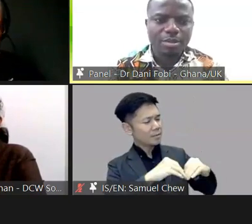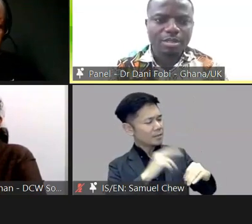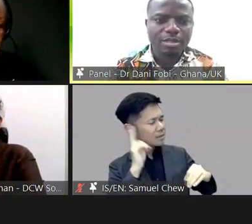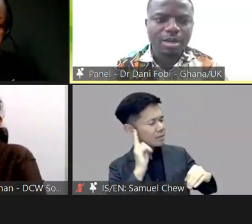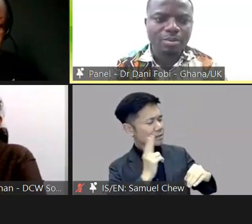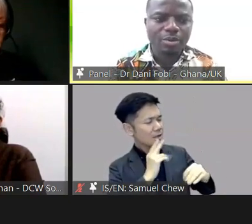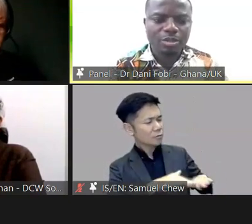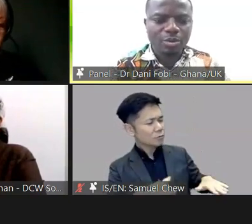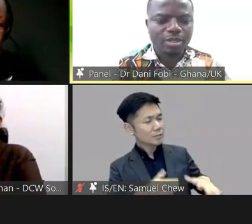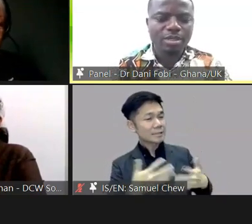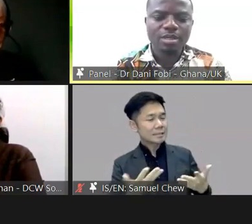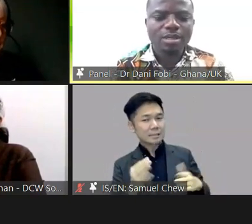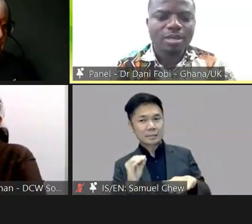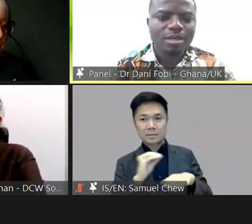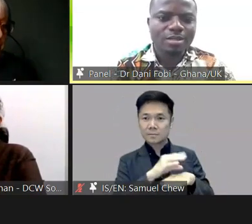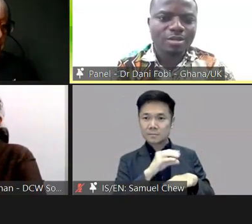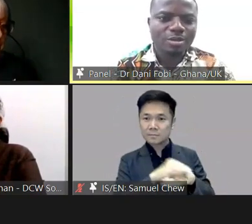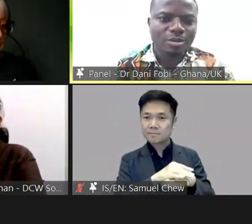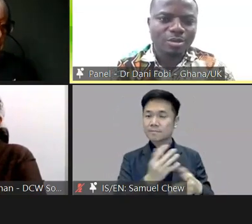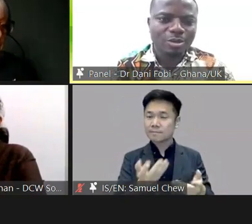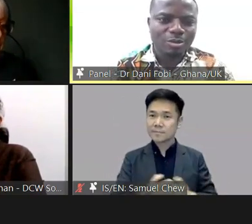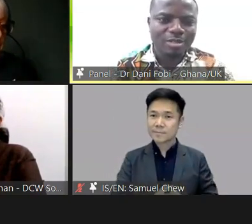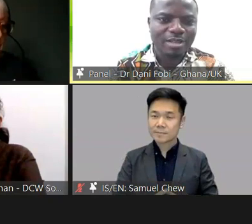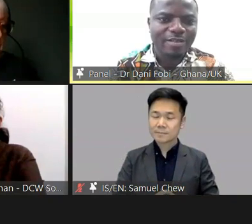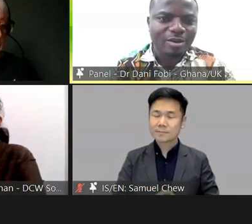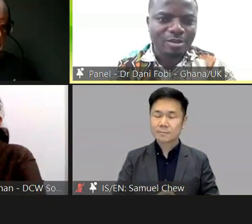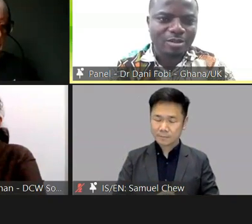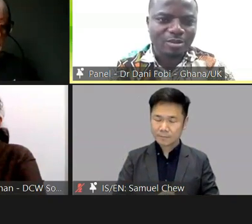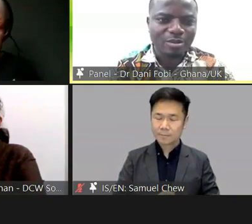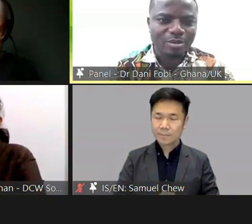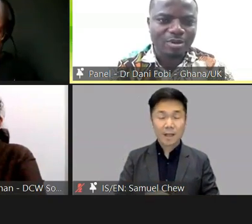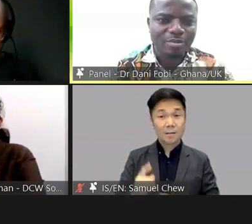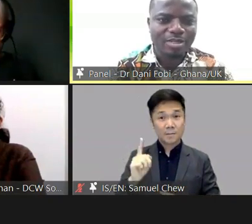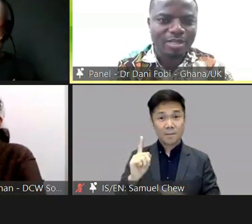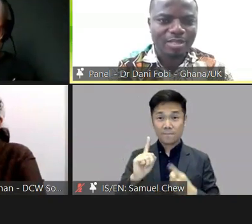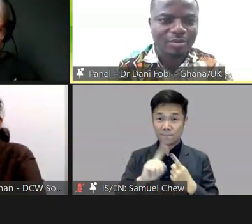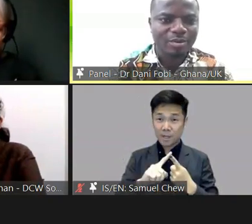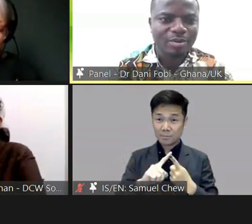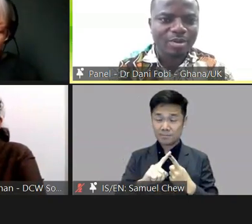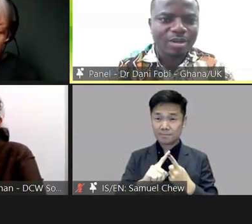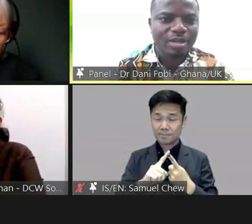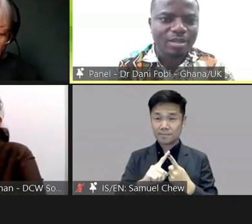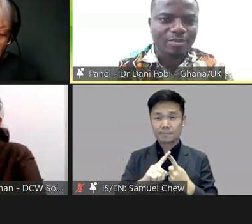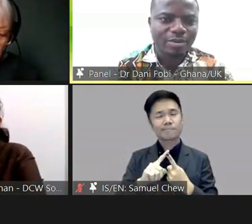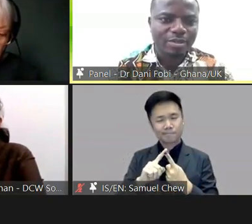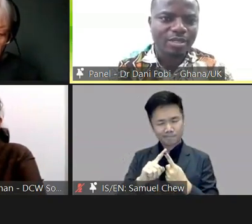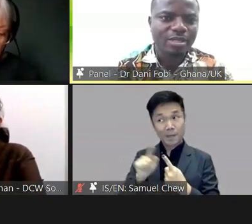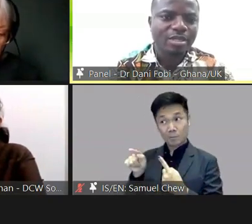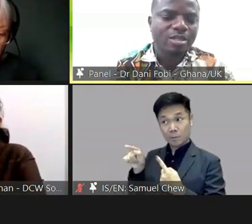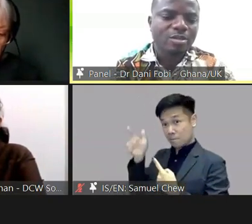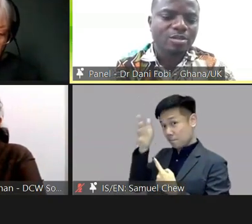issues, but our approach to it is to use deaf adults who have been successful in this